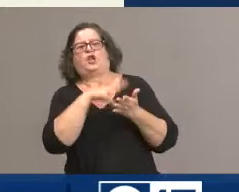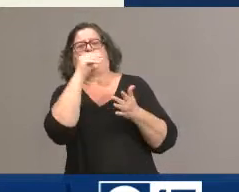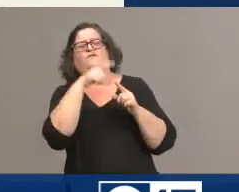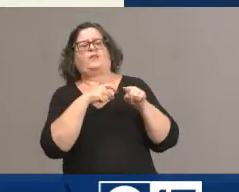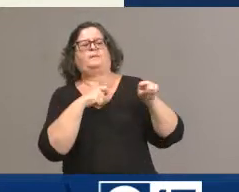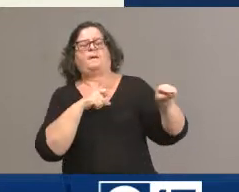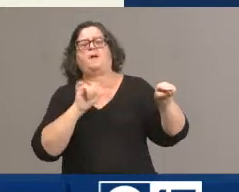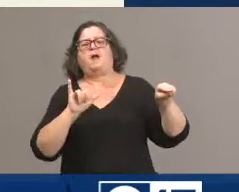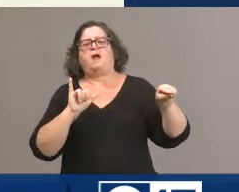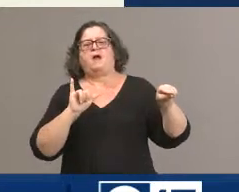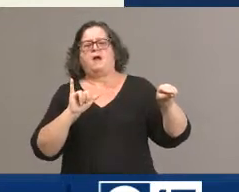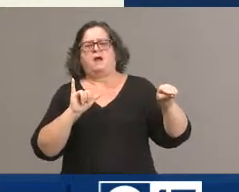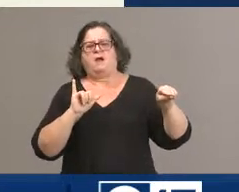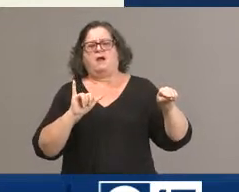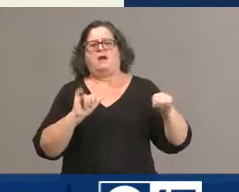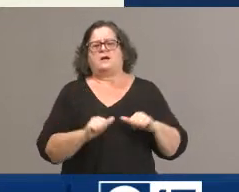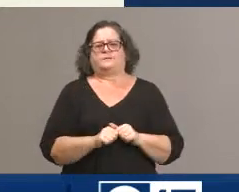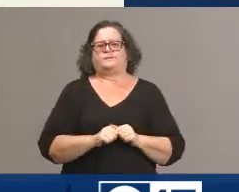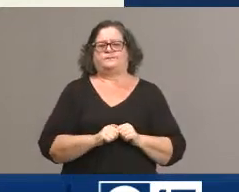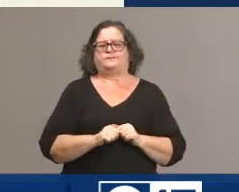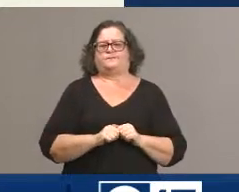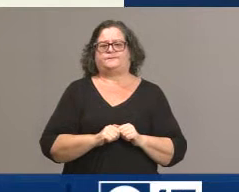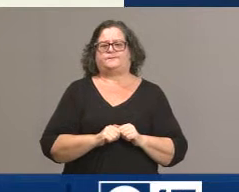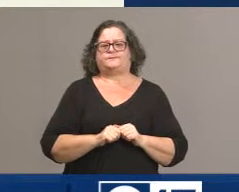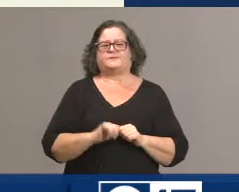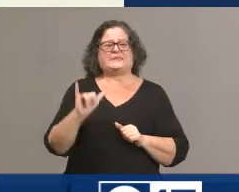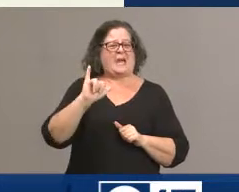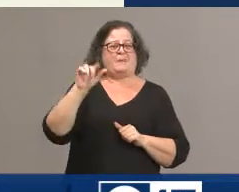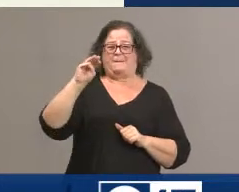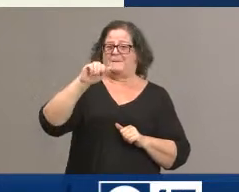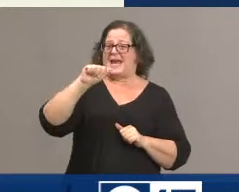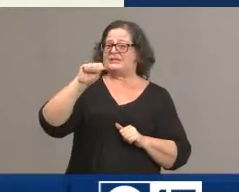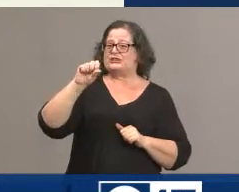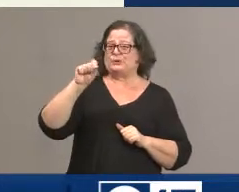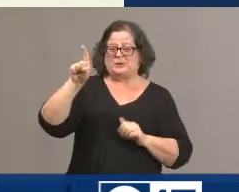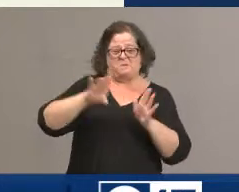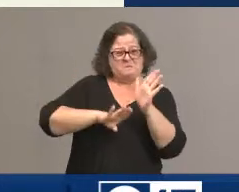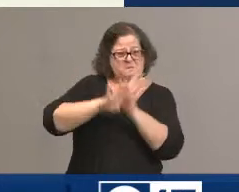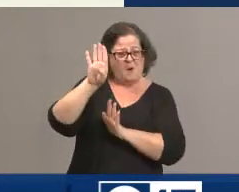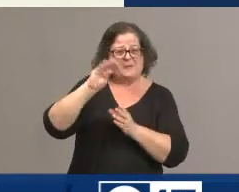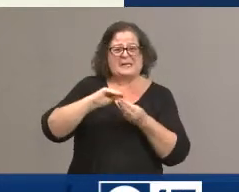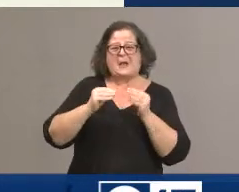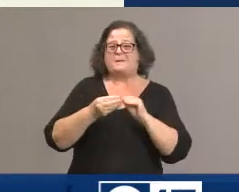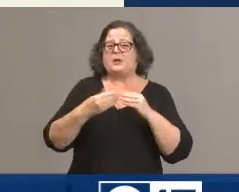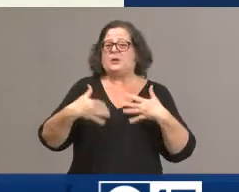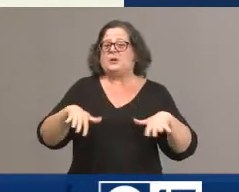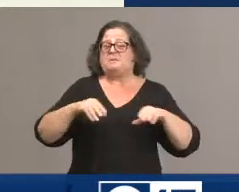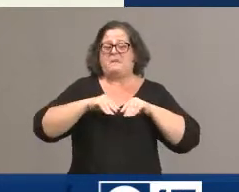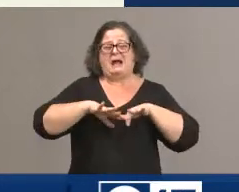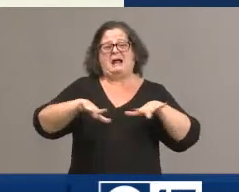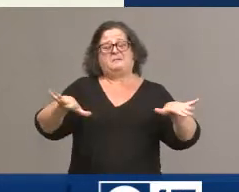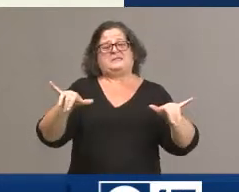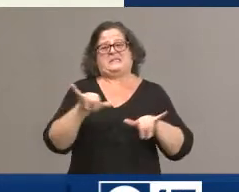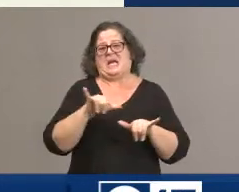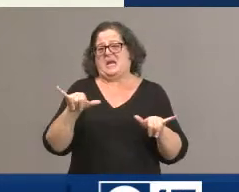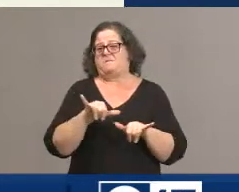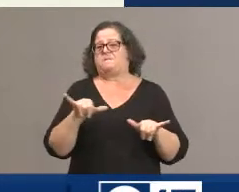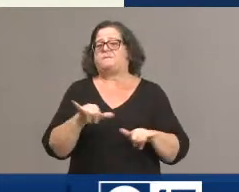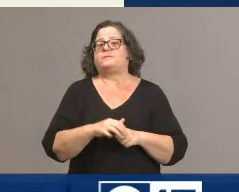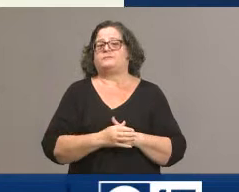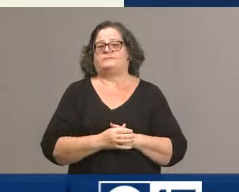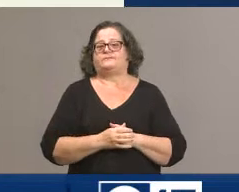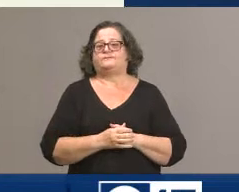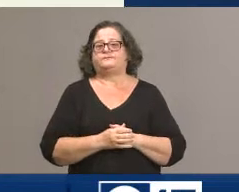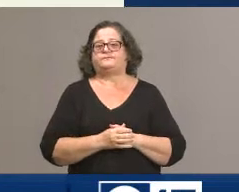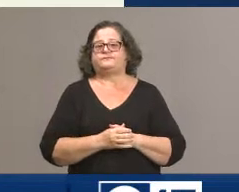Massachusetts was in that same juggernaut of virus spread, and Charlie Baker helped me, the governor of Massachusetts,